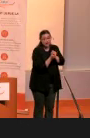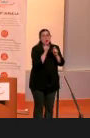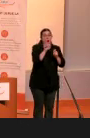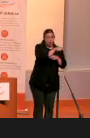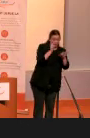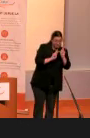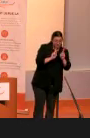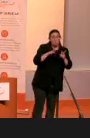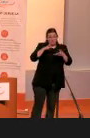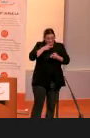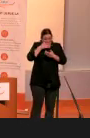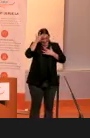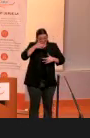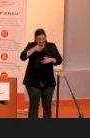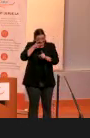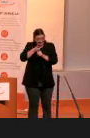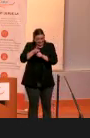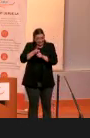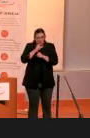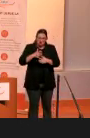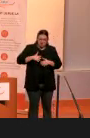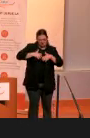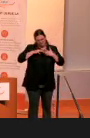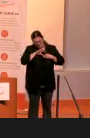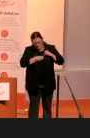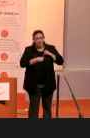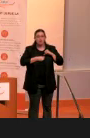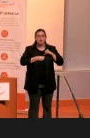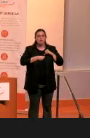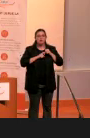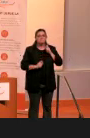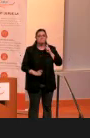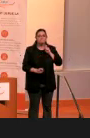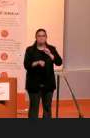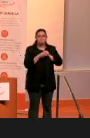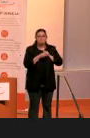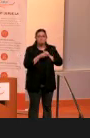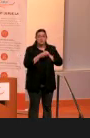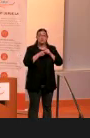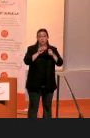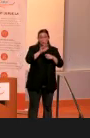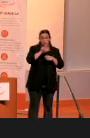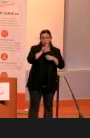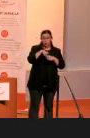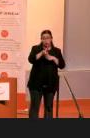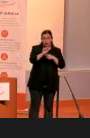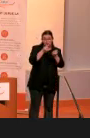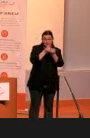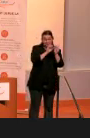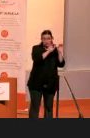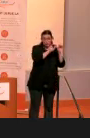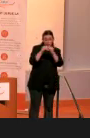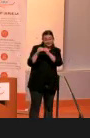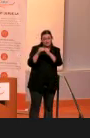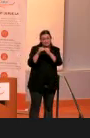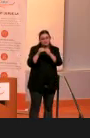That's my best advice. Be productive, join lupus advocacy organizations, and you will